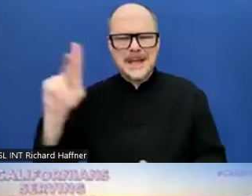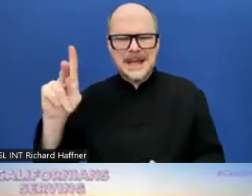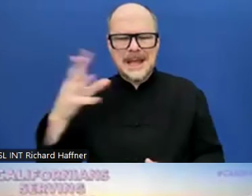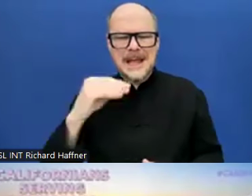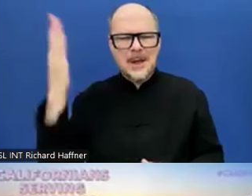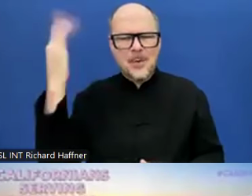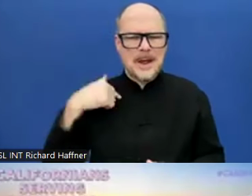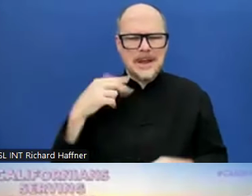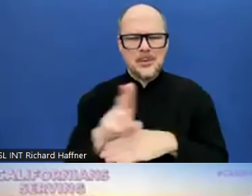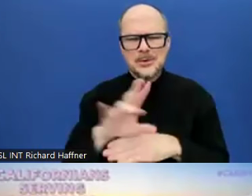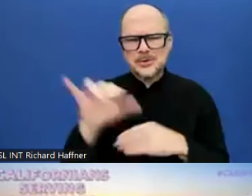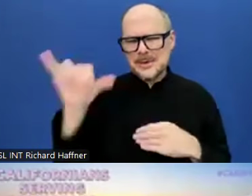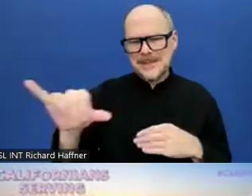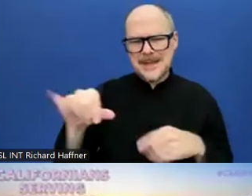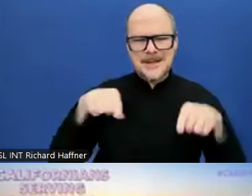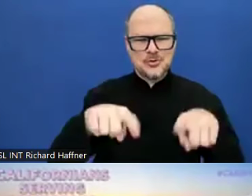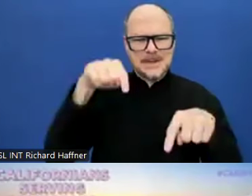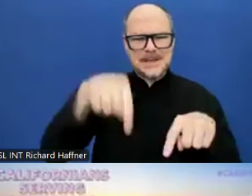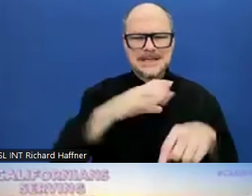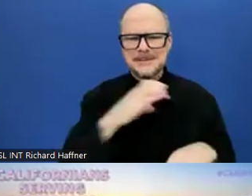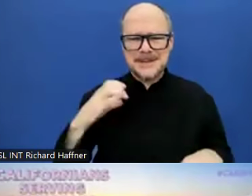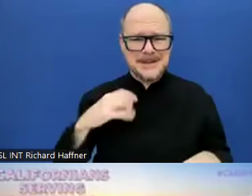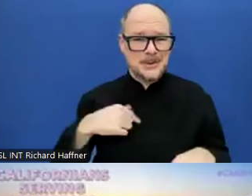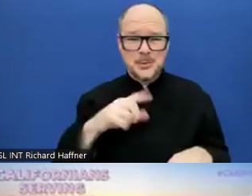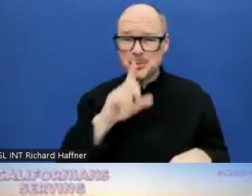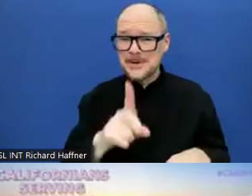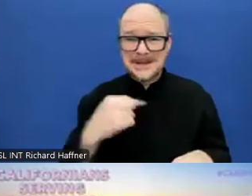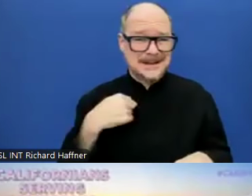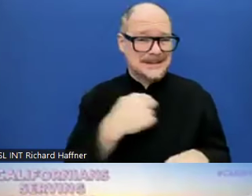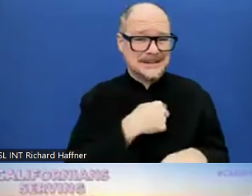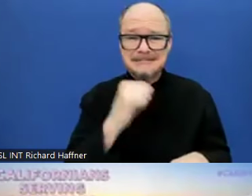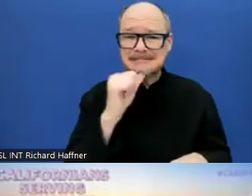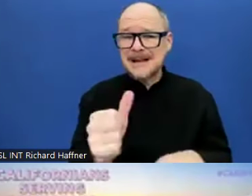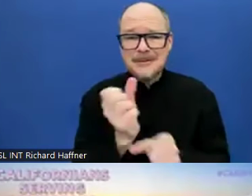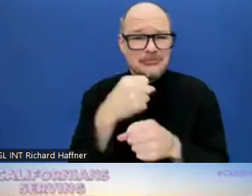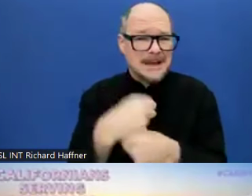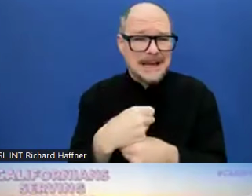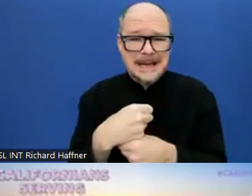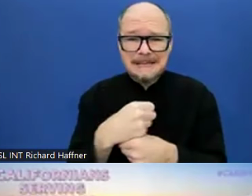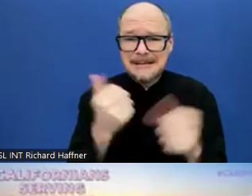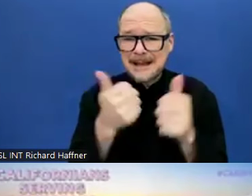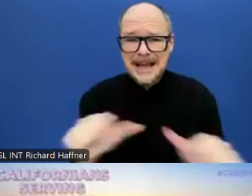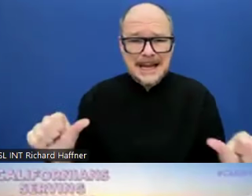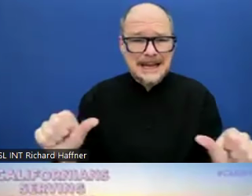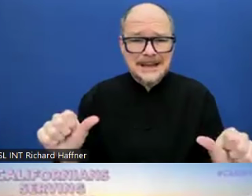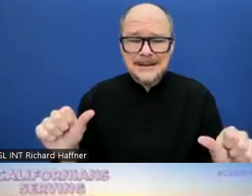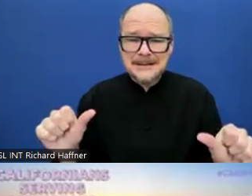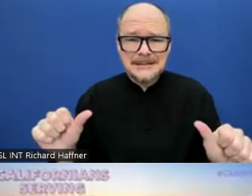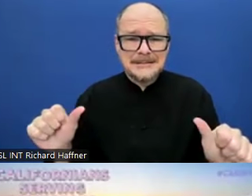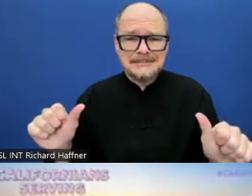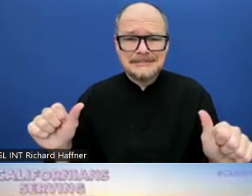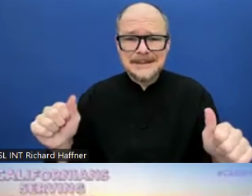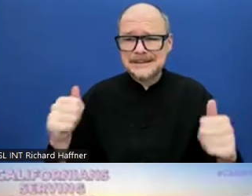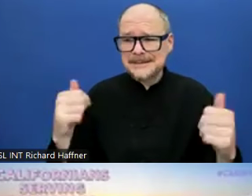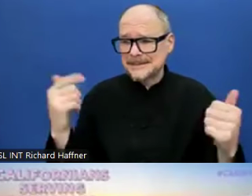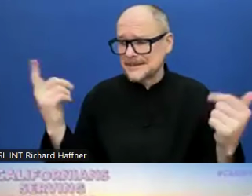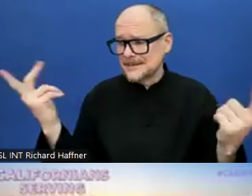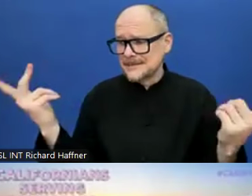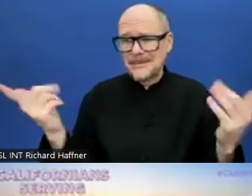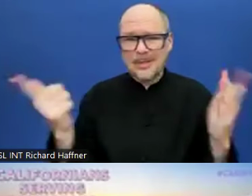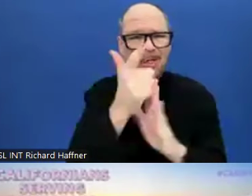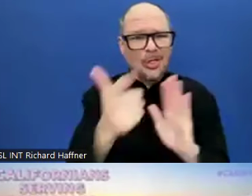committee when we're not really creating any kind of rule, any laws,